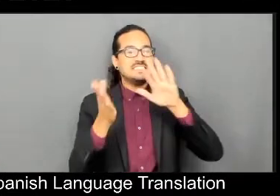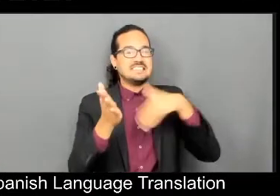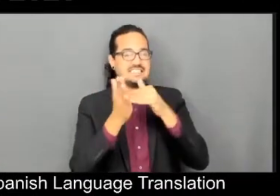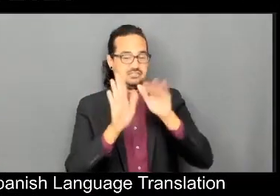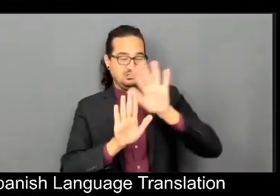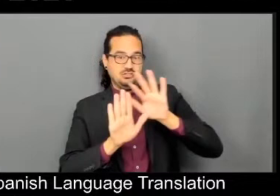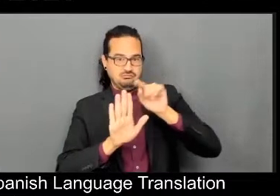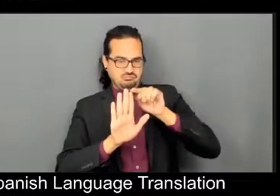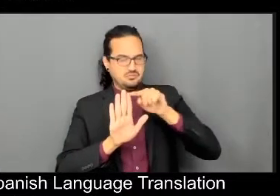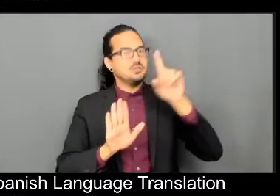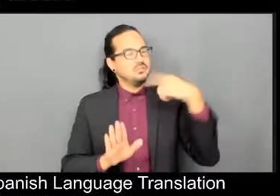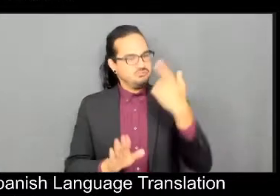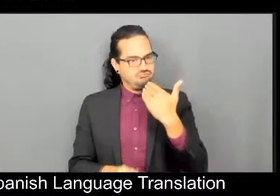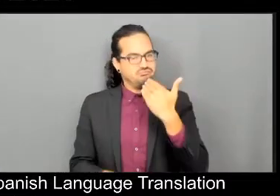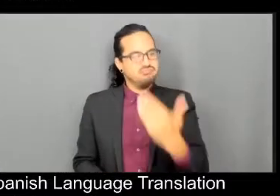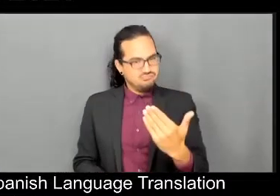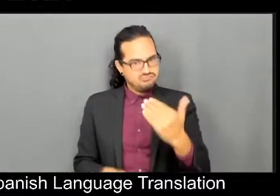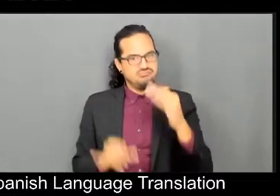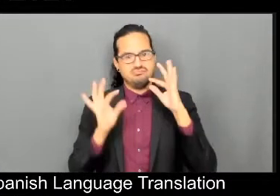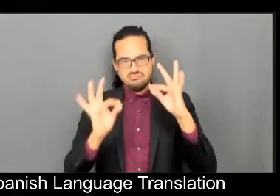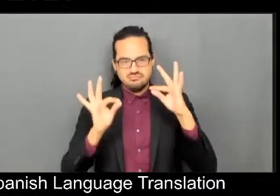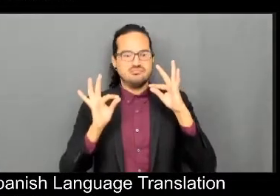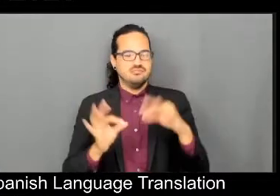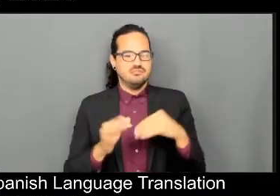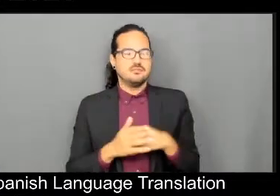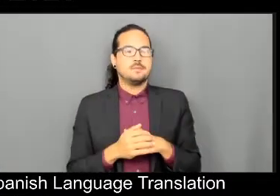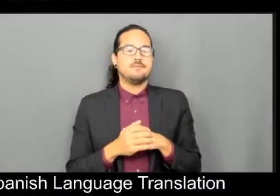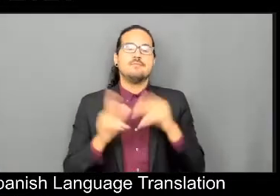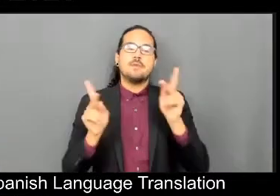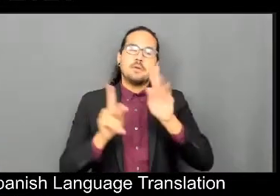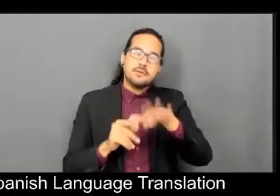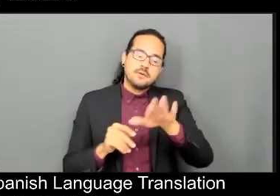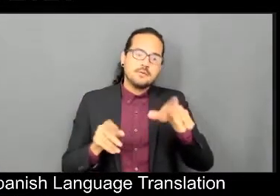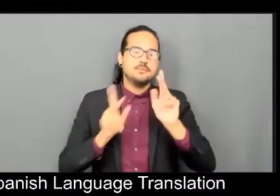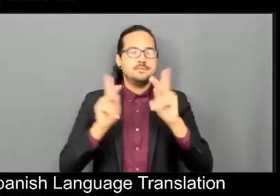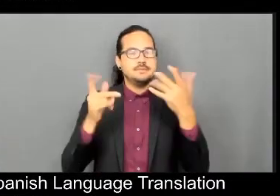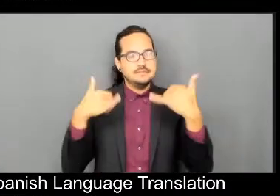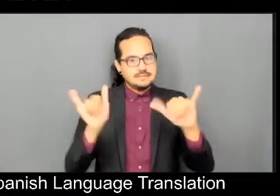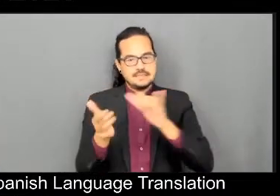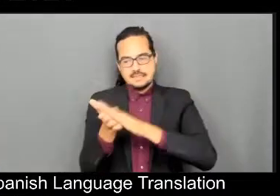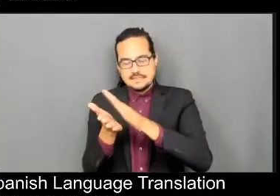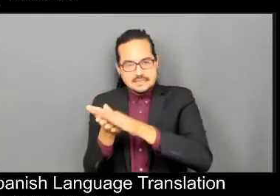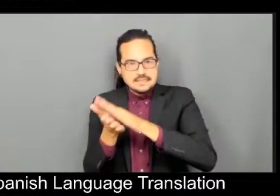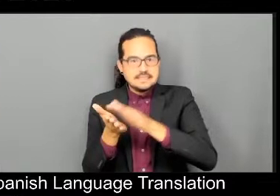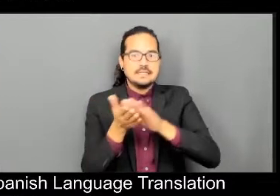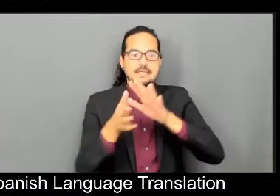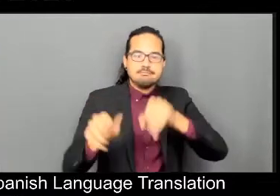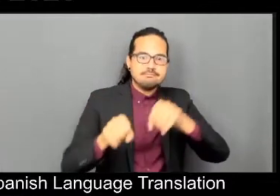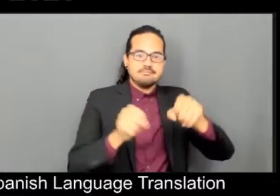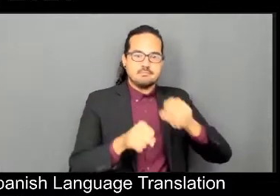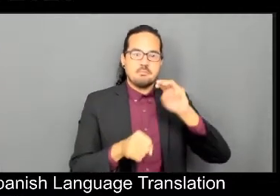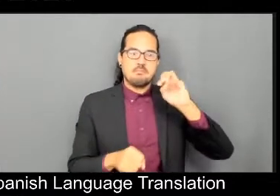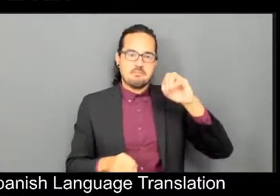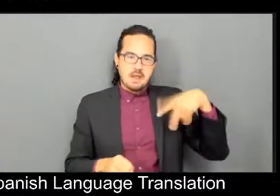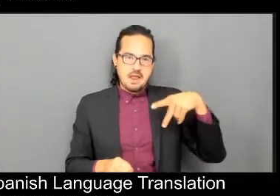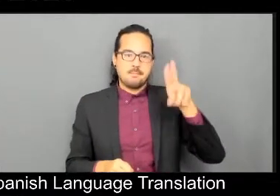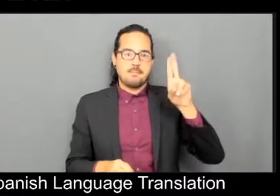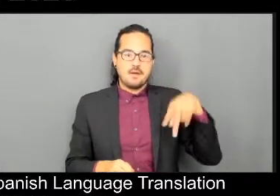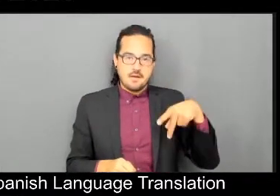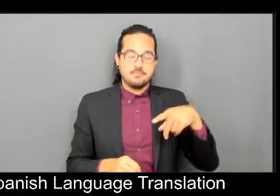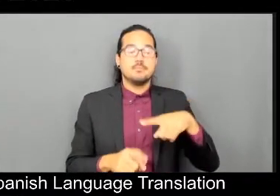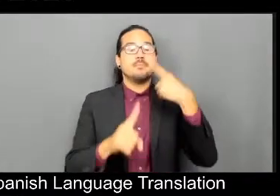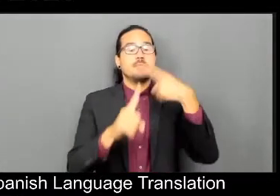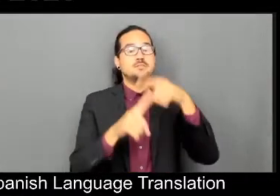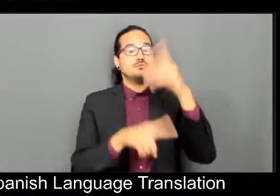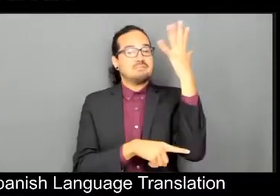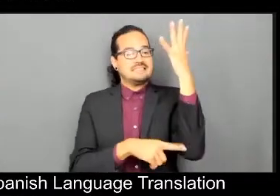folks, once again, doing a lot of mop-up. Some professional followers in there doing some hazard tree removal to make it safe for folks to get in